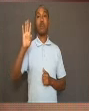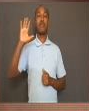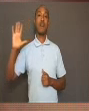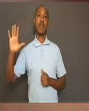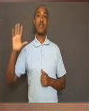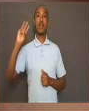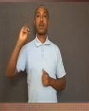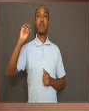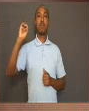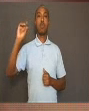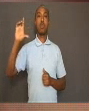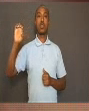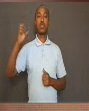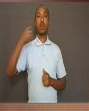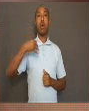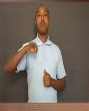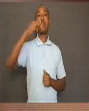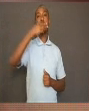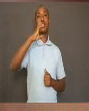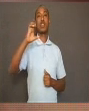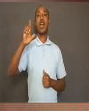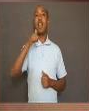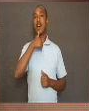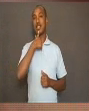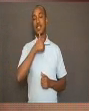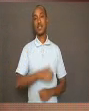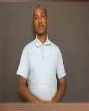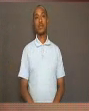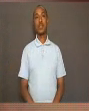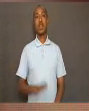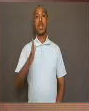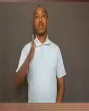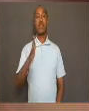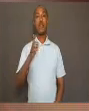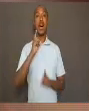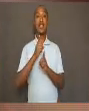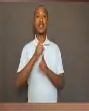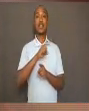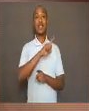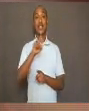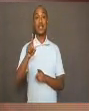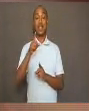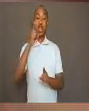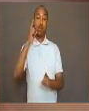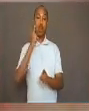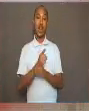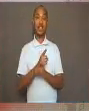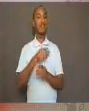3.45 moles of hydrochloric acid. If you answered that correctly, great